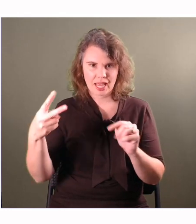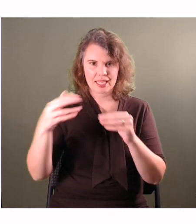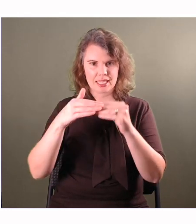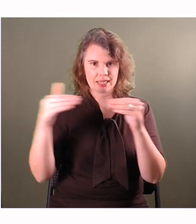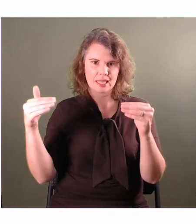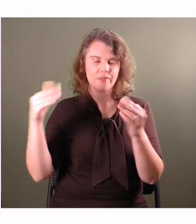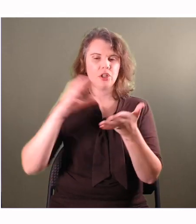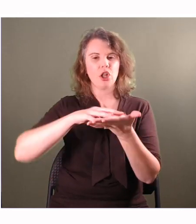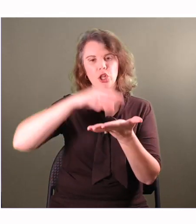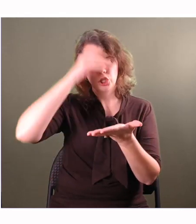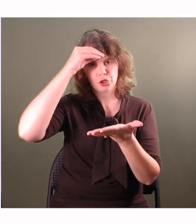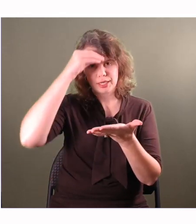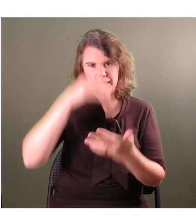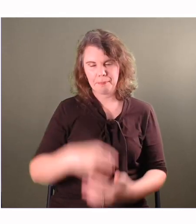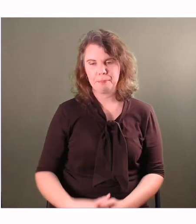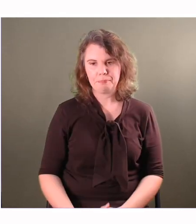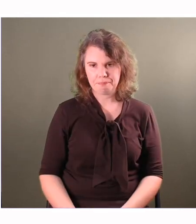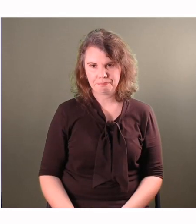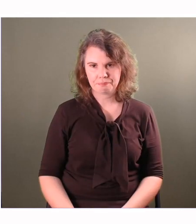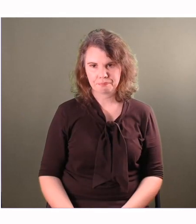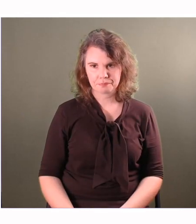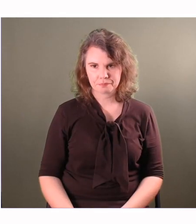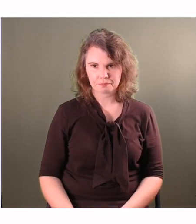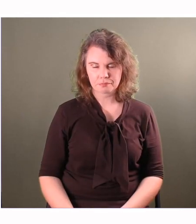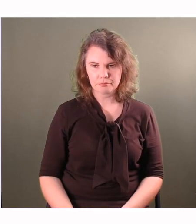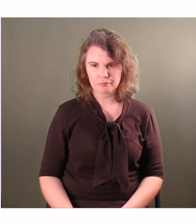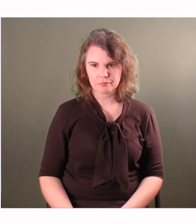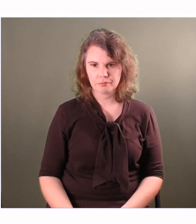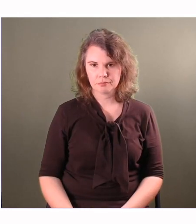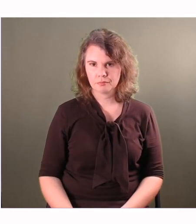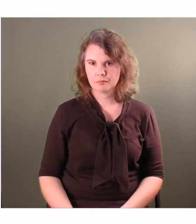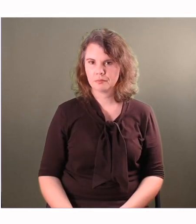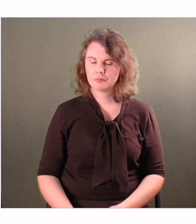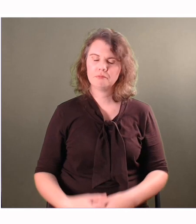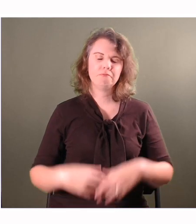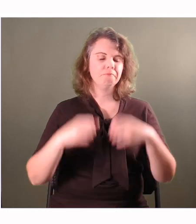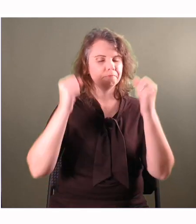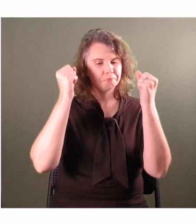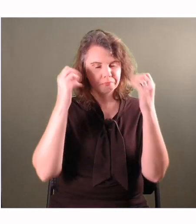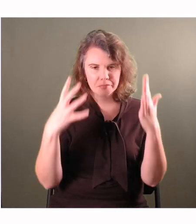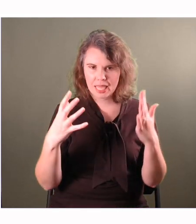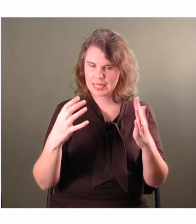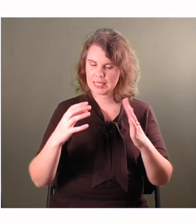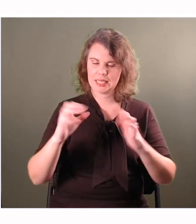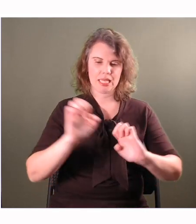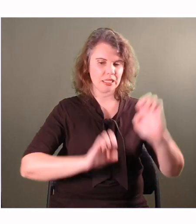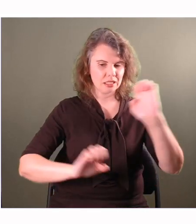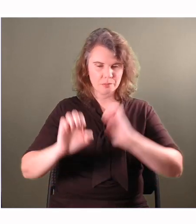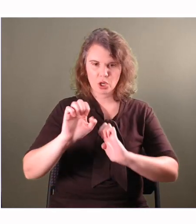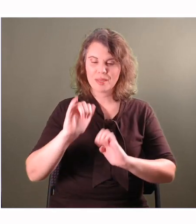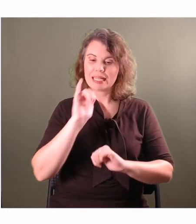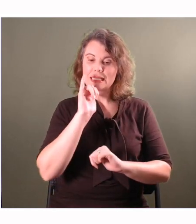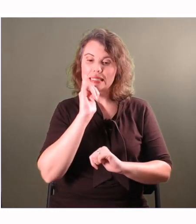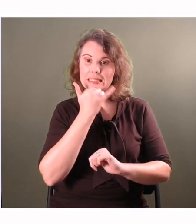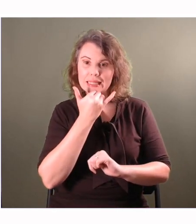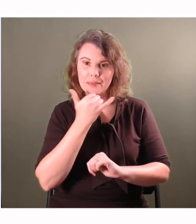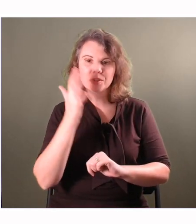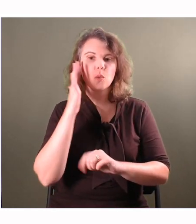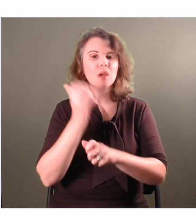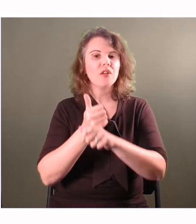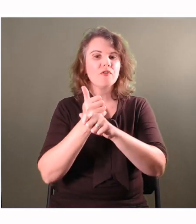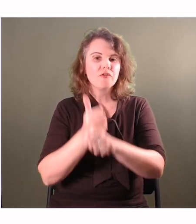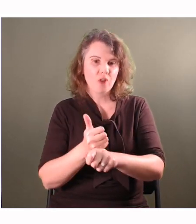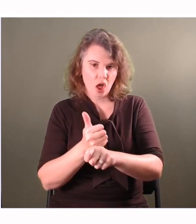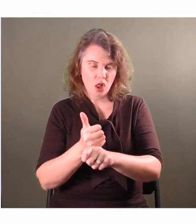successful second-order learning in these experiments. There are a great many experiments showing that slips